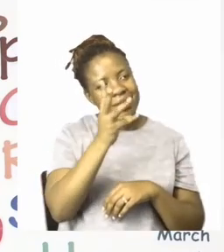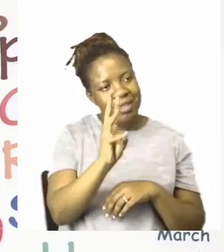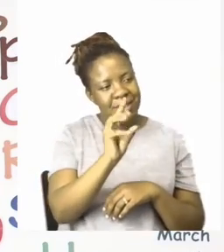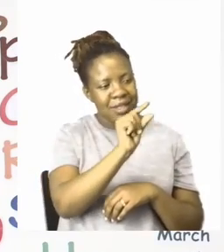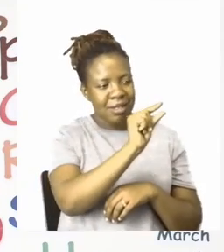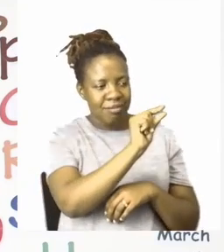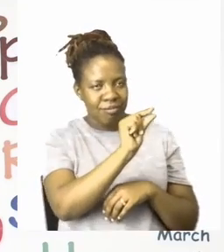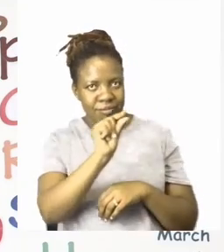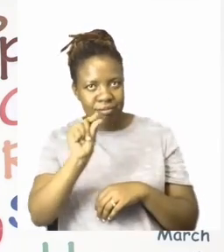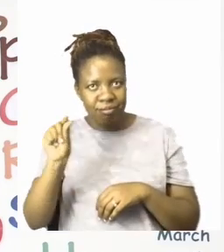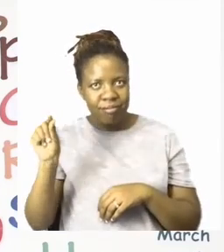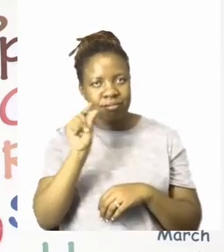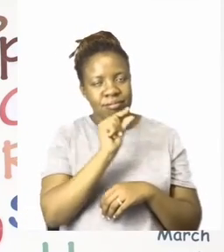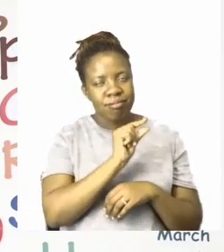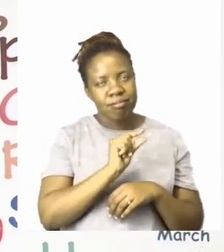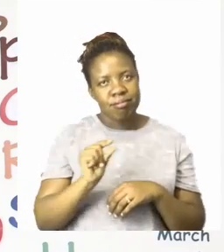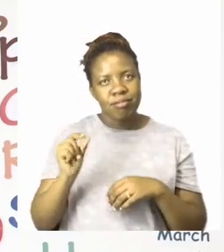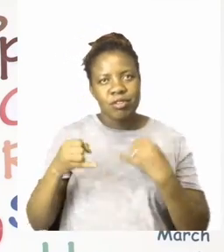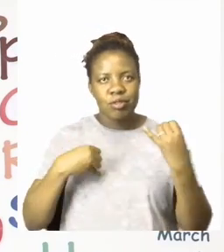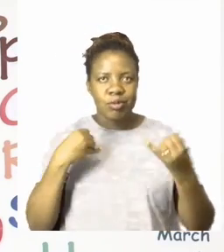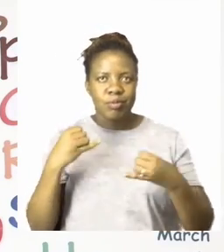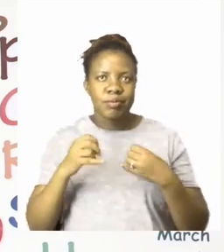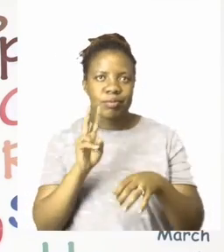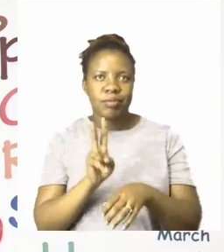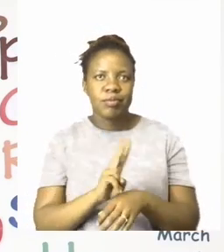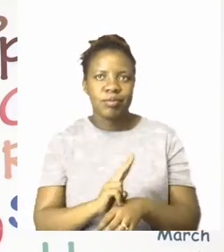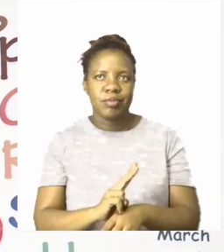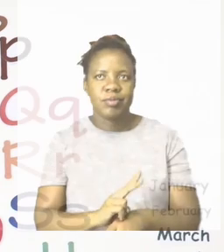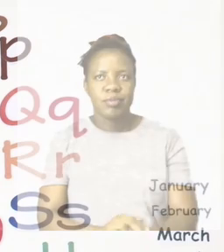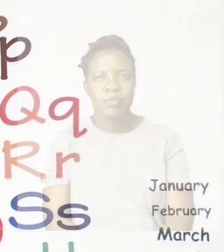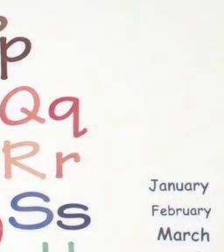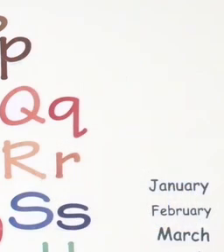see you after the break.